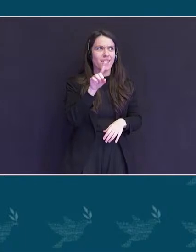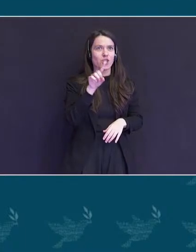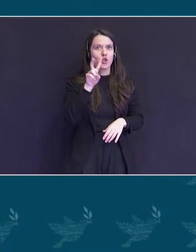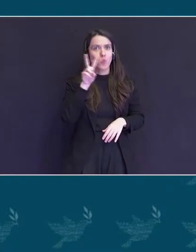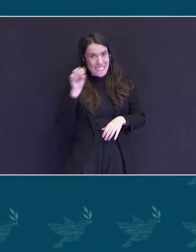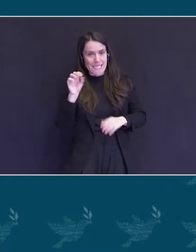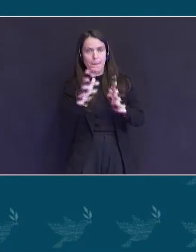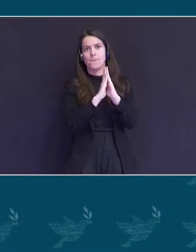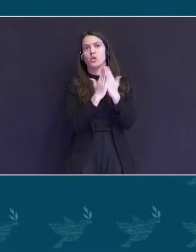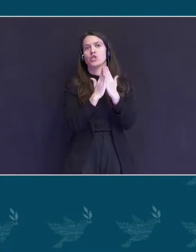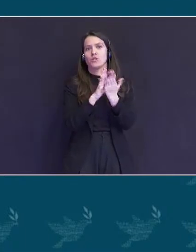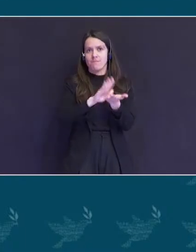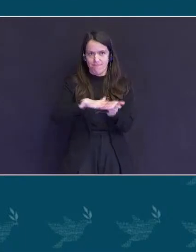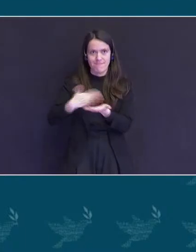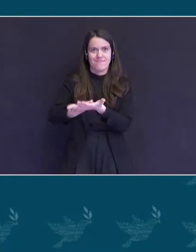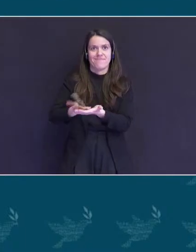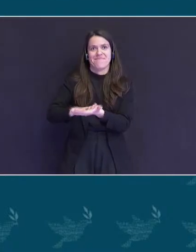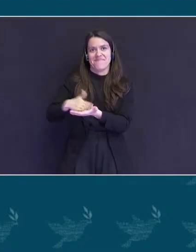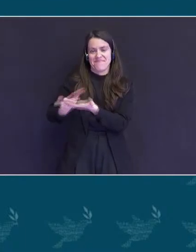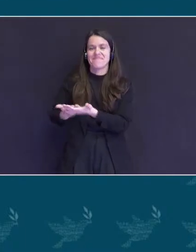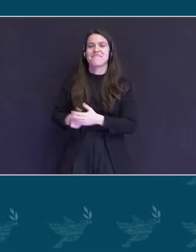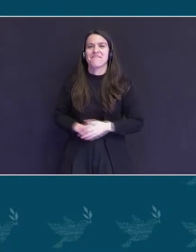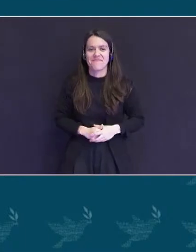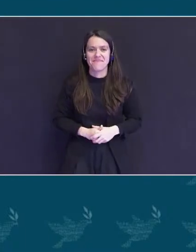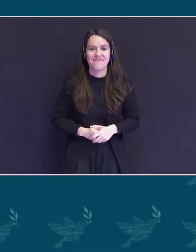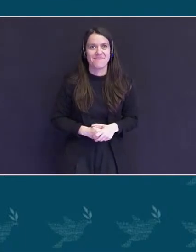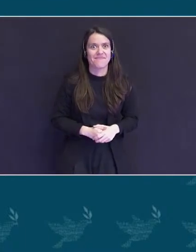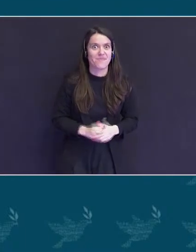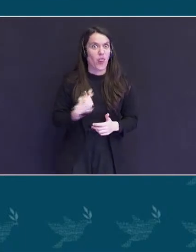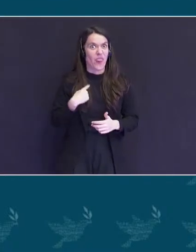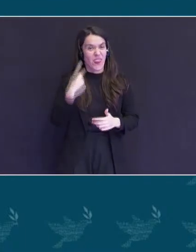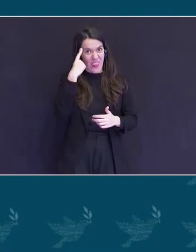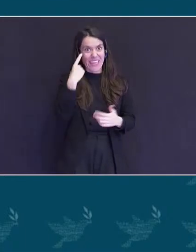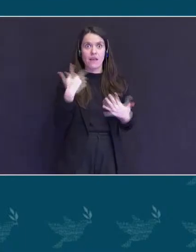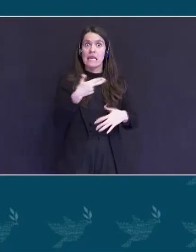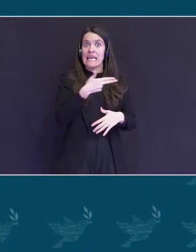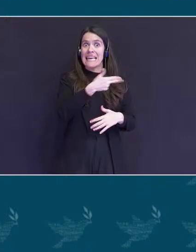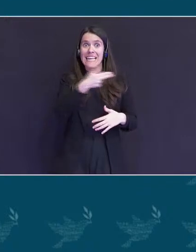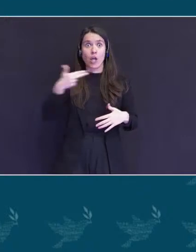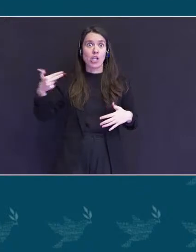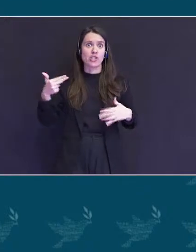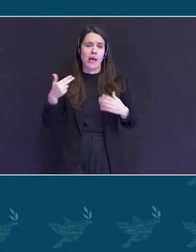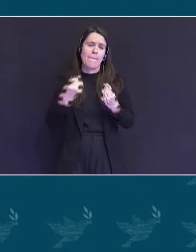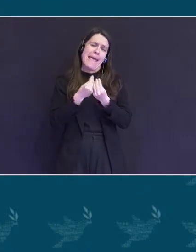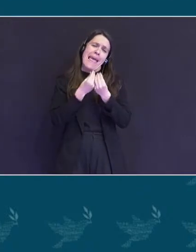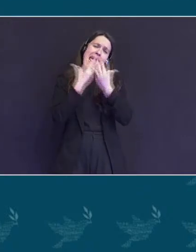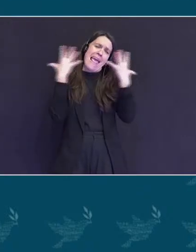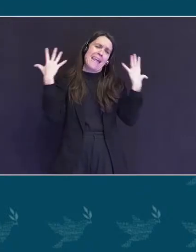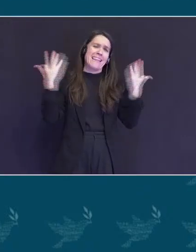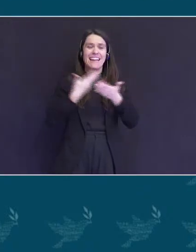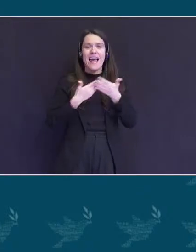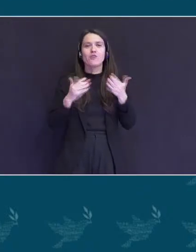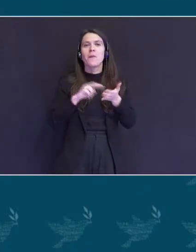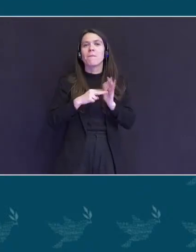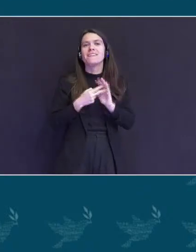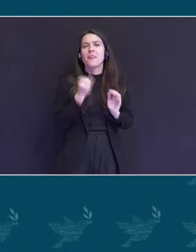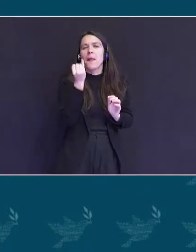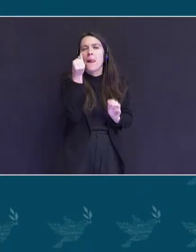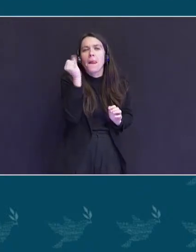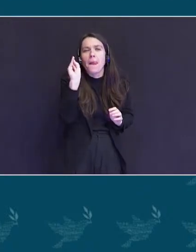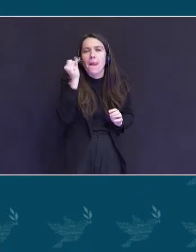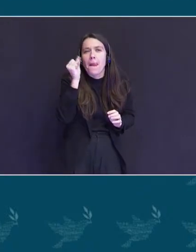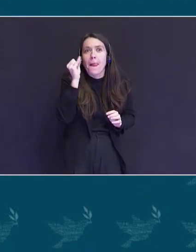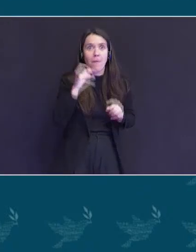120 books, I think it was. Considering the number of languages in Indonesia, it's not much, but it's definitely a start.